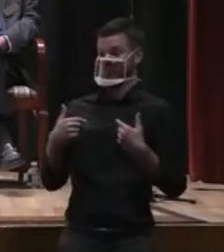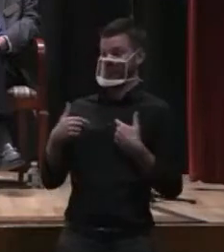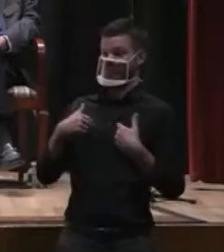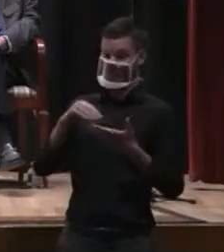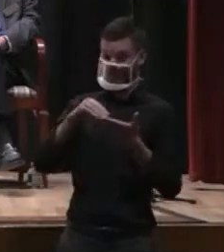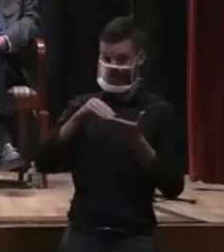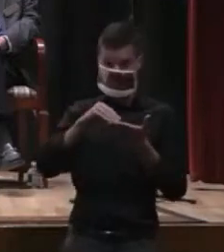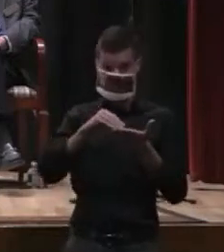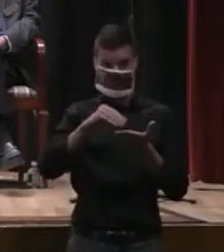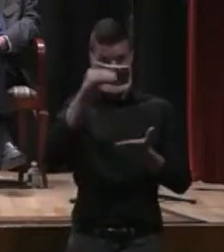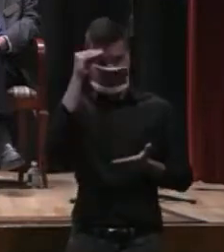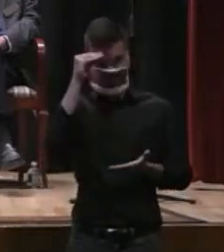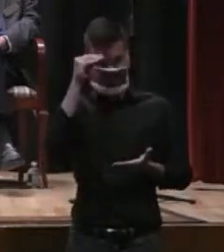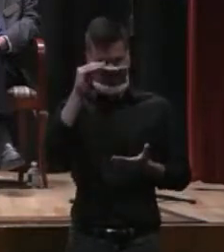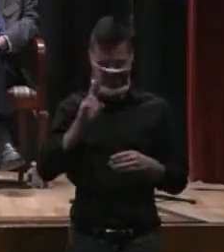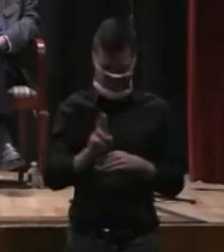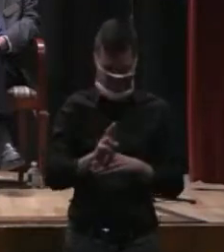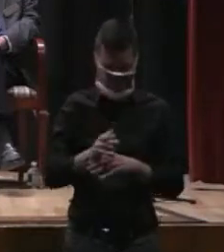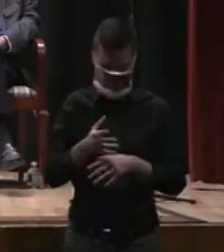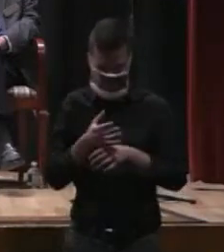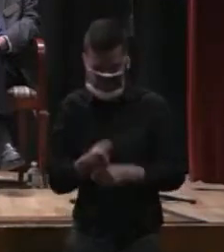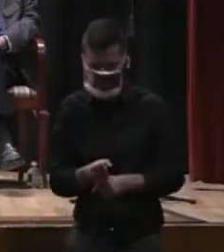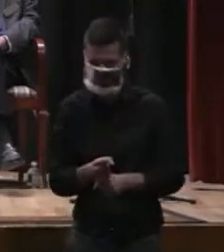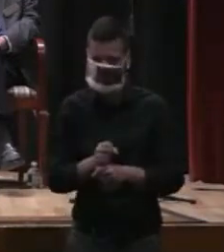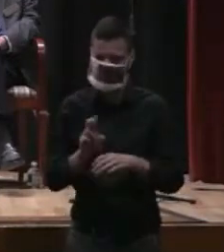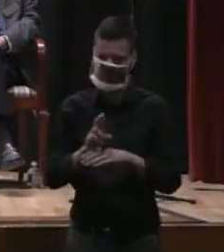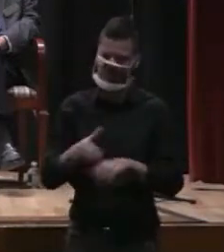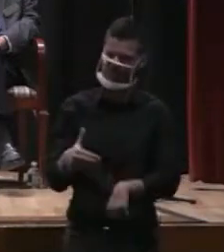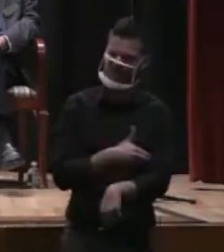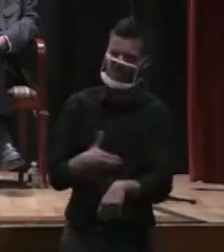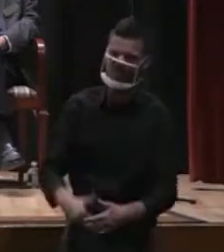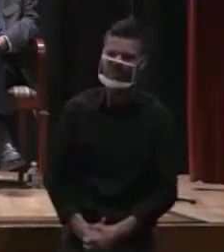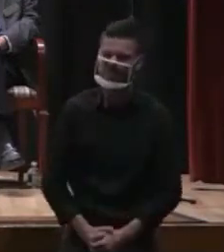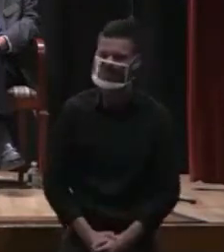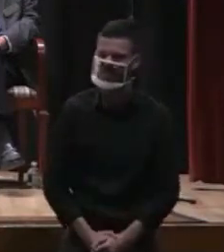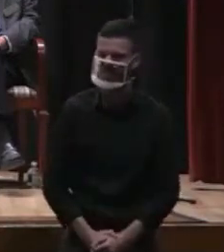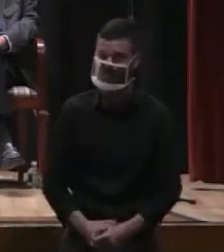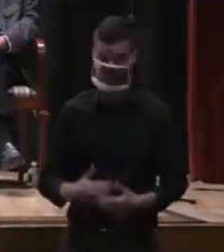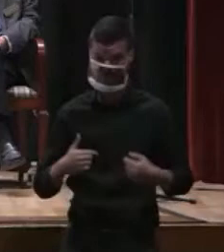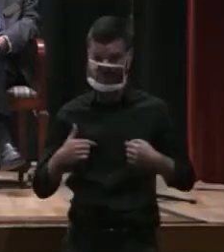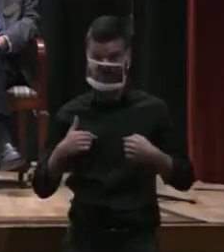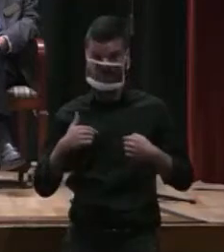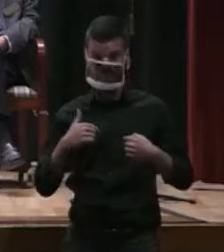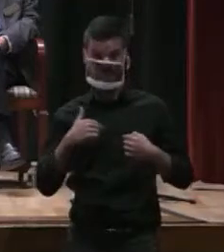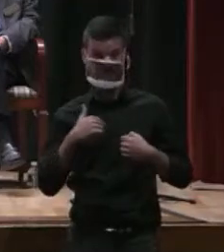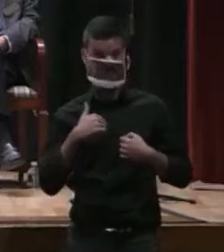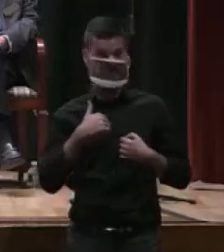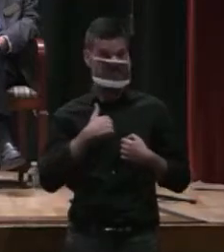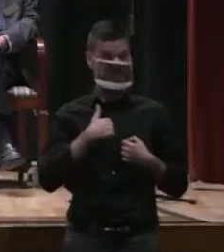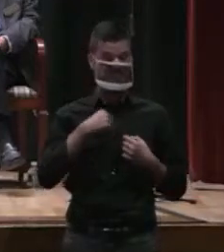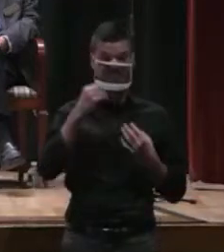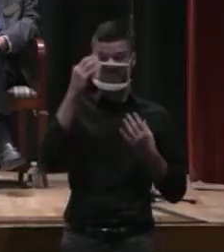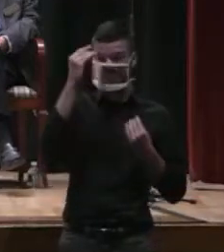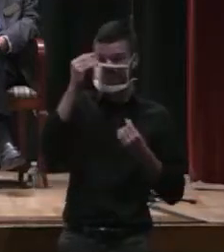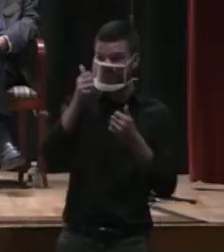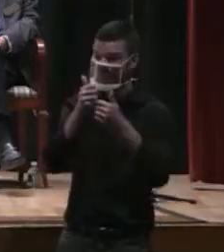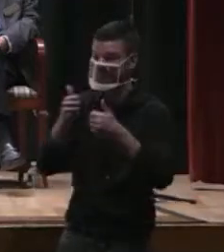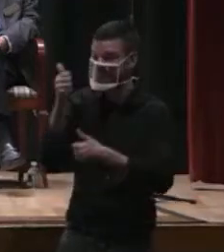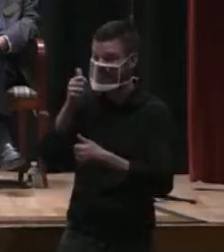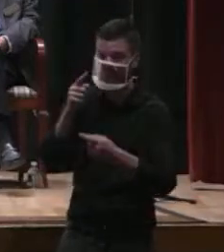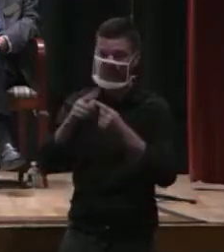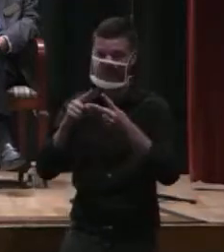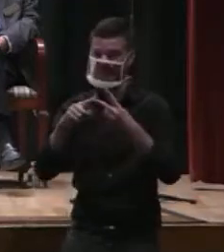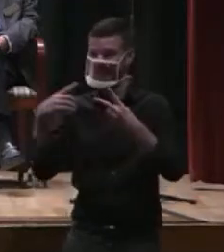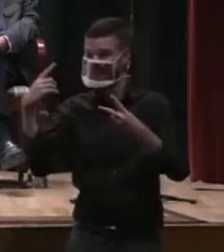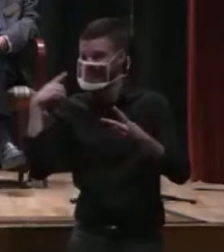in my confidence and power. There is not a doubt in my mind that the administrators of this program, alongside Dean